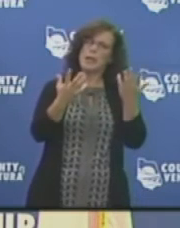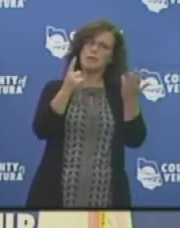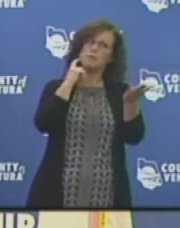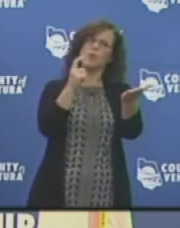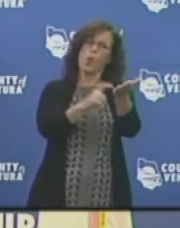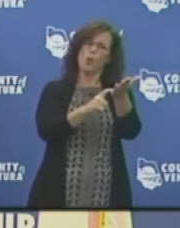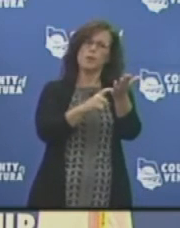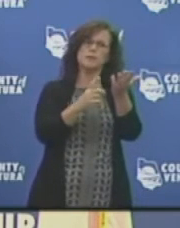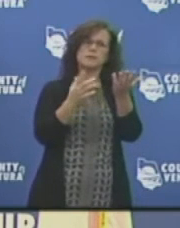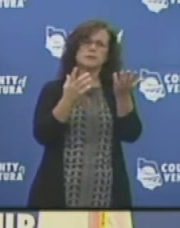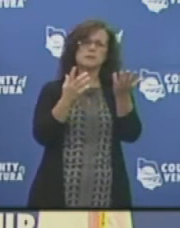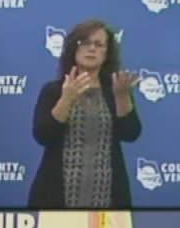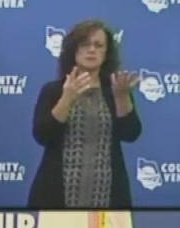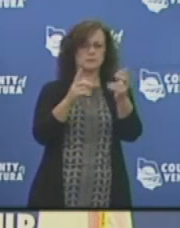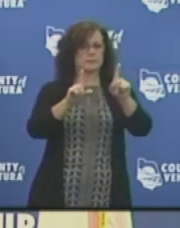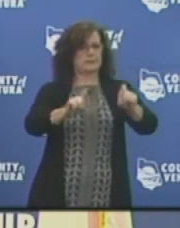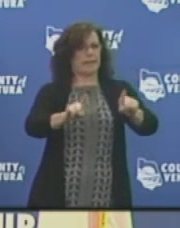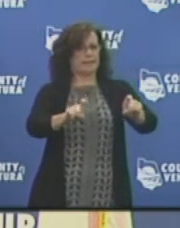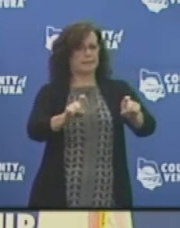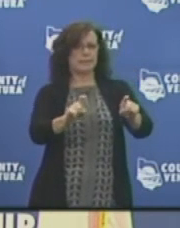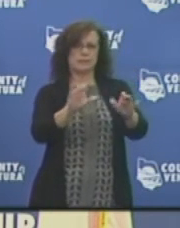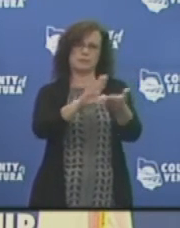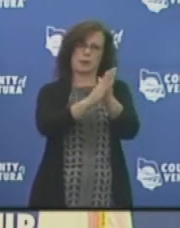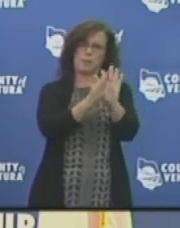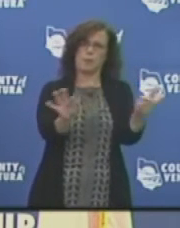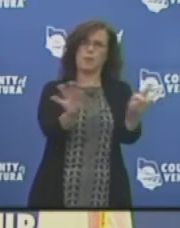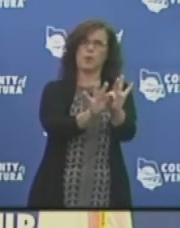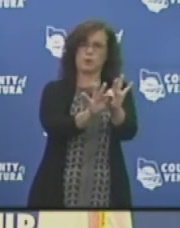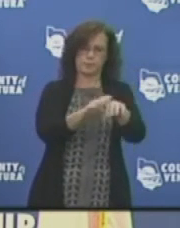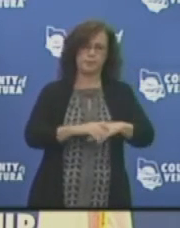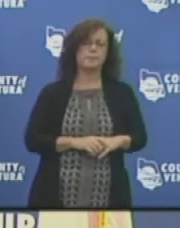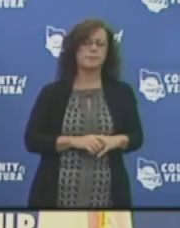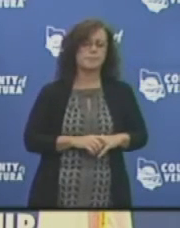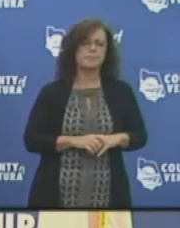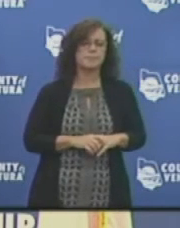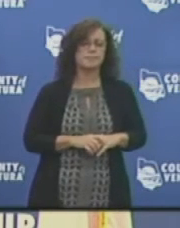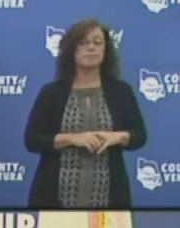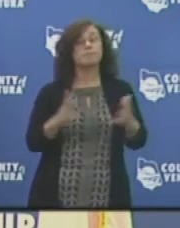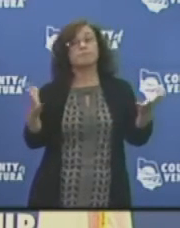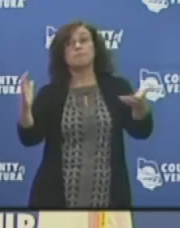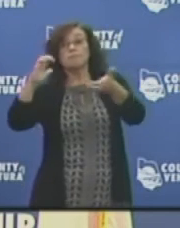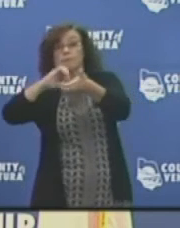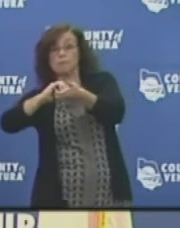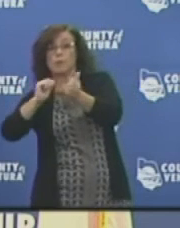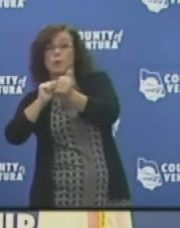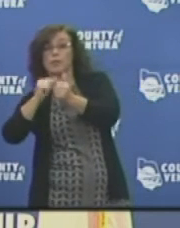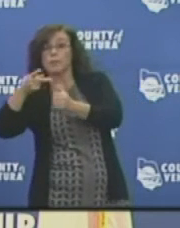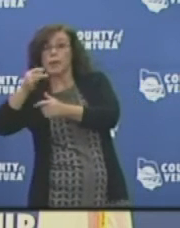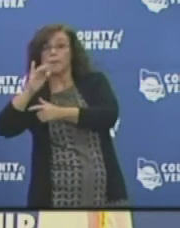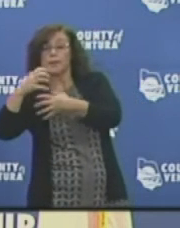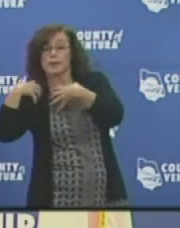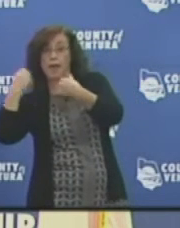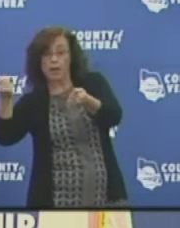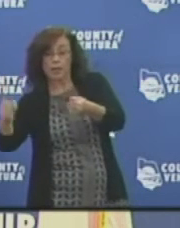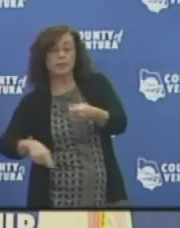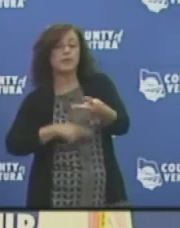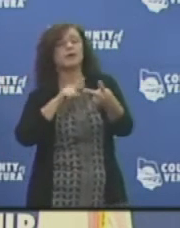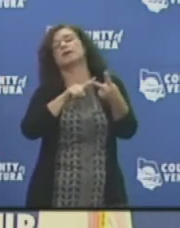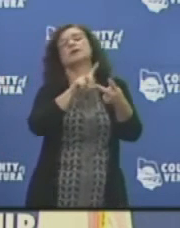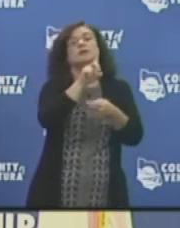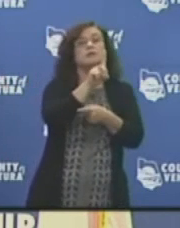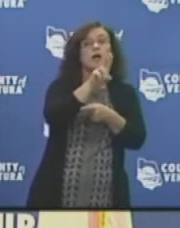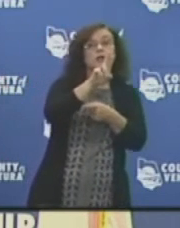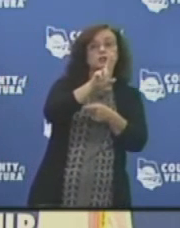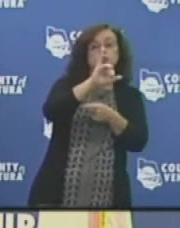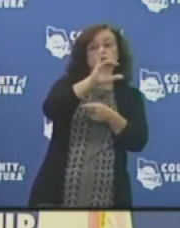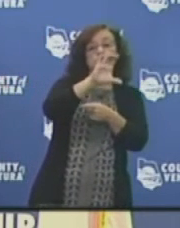community. And with the help of public health and Dr. Cho, who's leading the ambulatory care system,